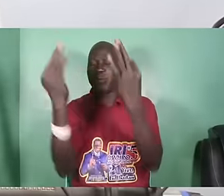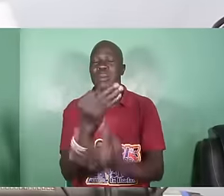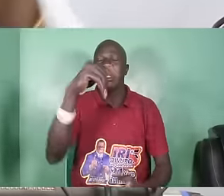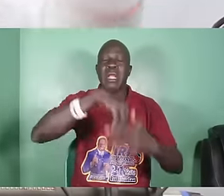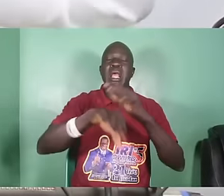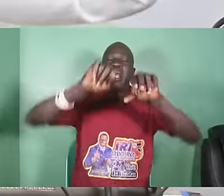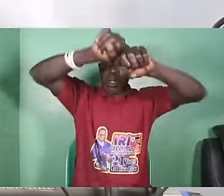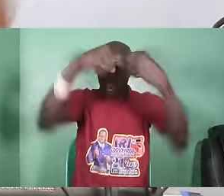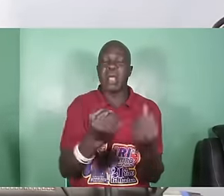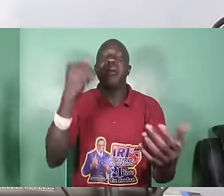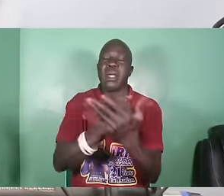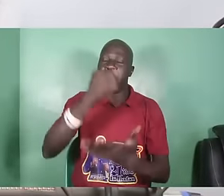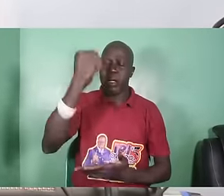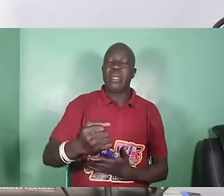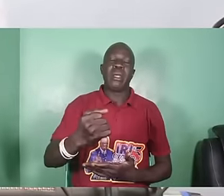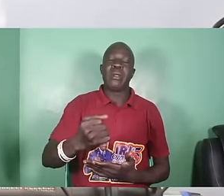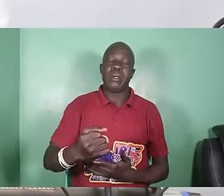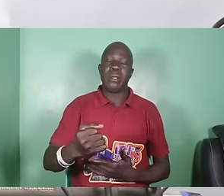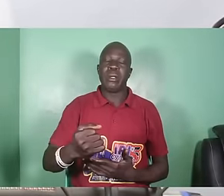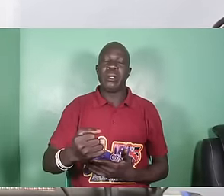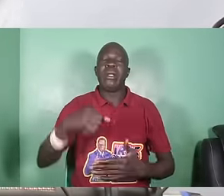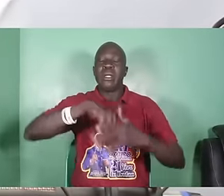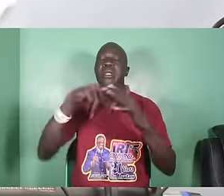there. Amen. If you are